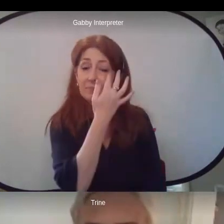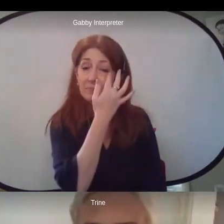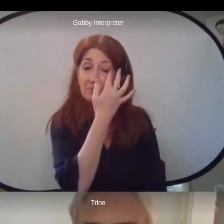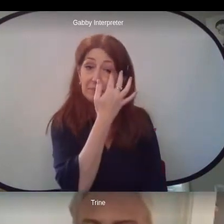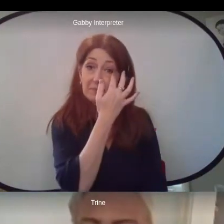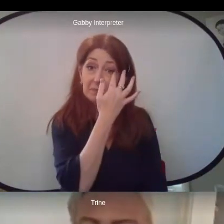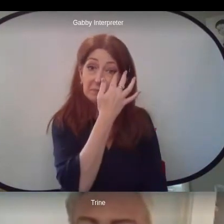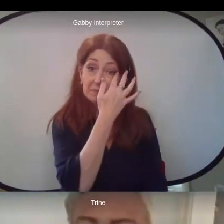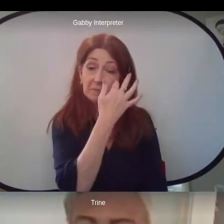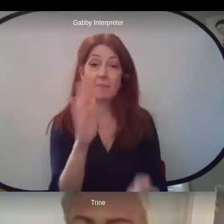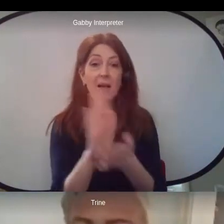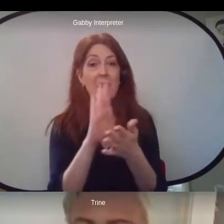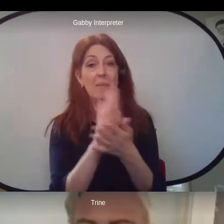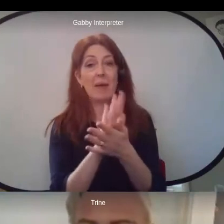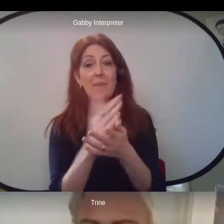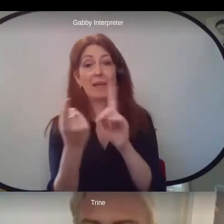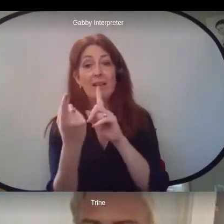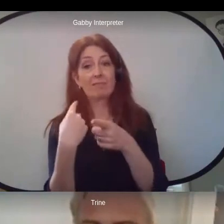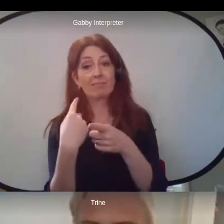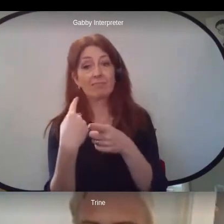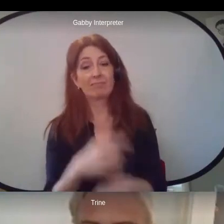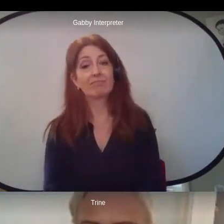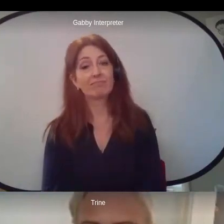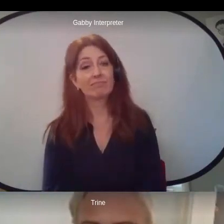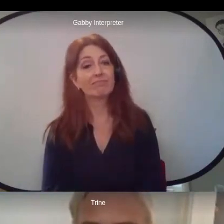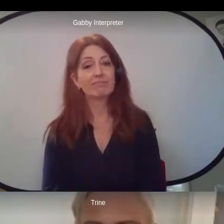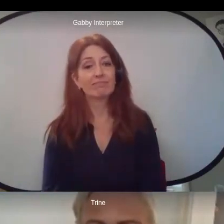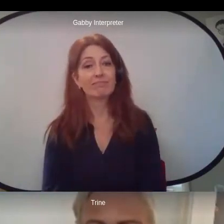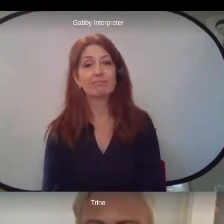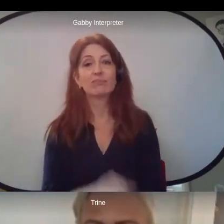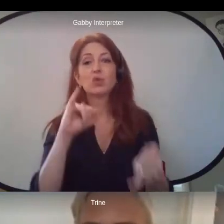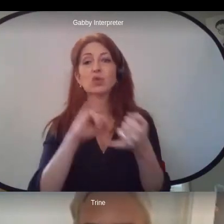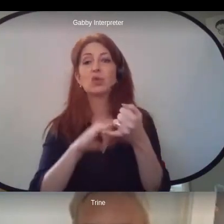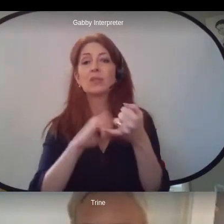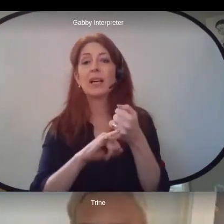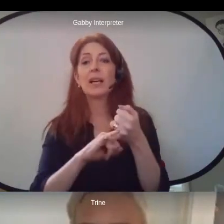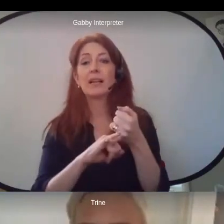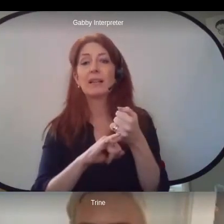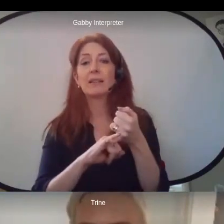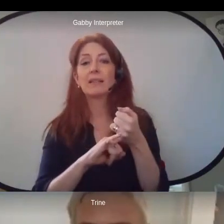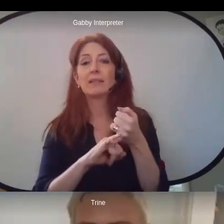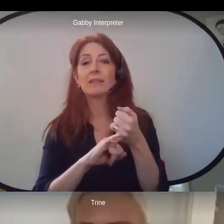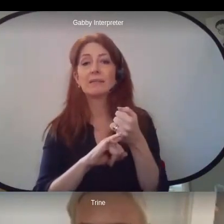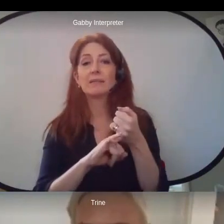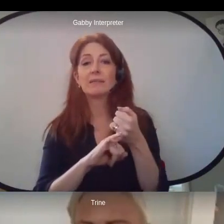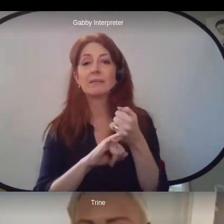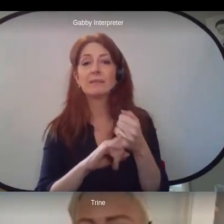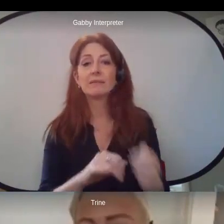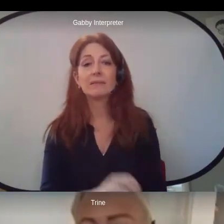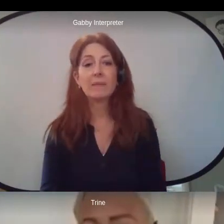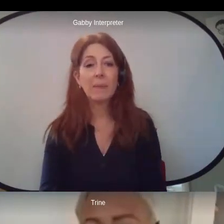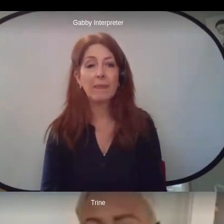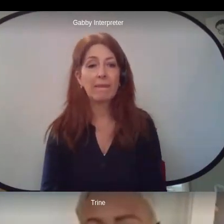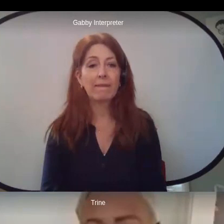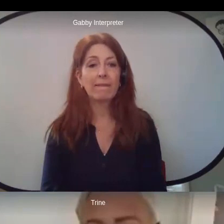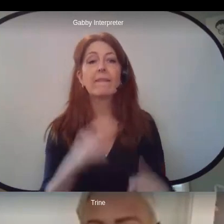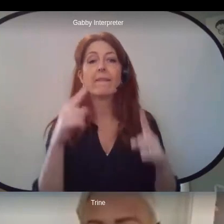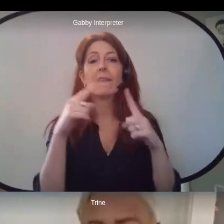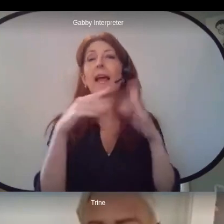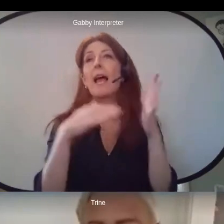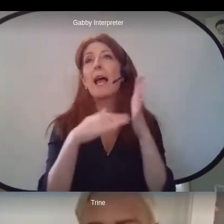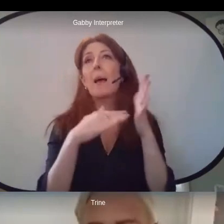I'm happy to kick off with that one, Alex. Please do. And Suzanne, you were about to join in, so I'll line you up second if it's all right. You have to have